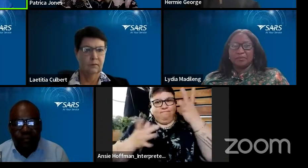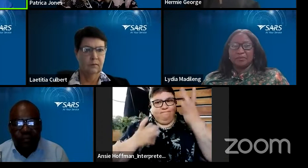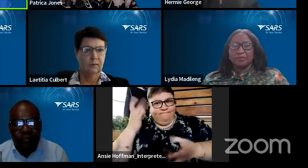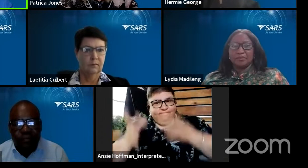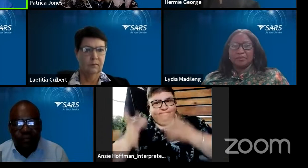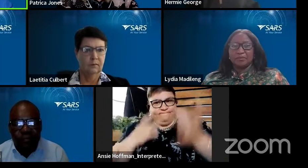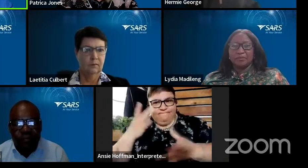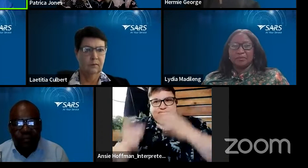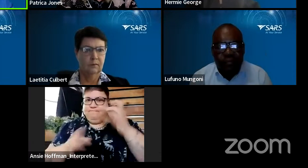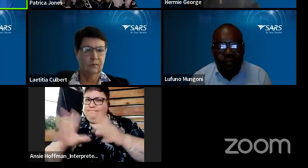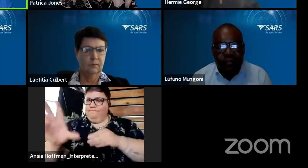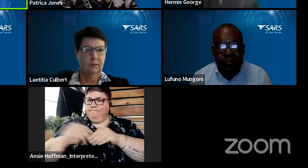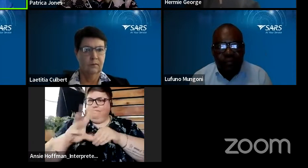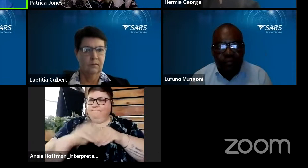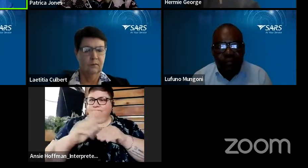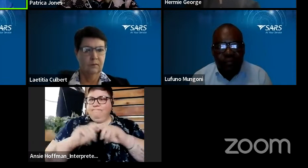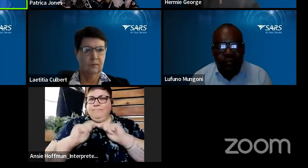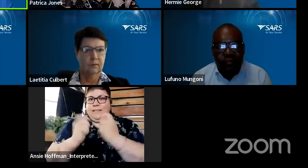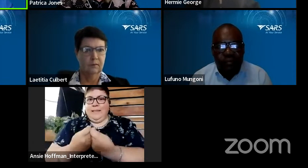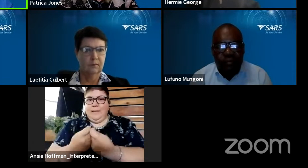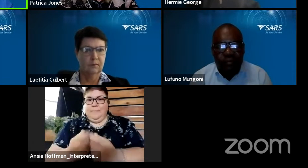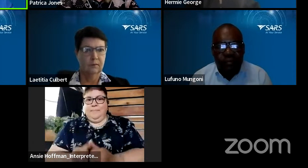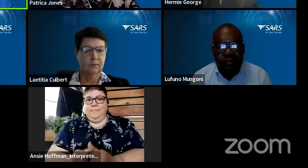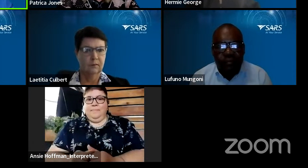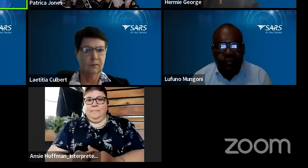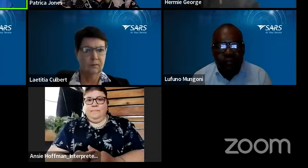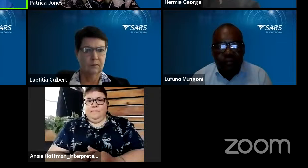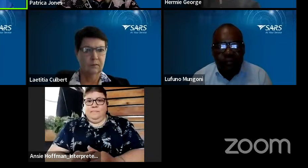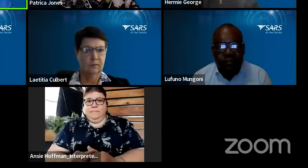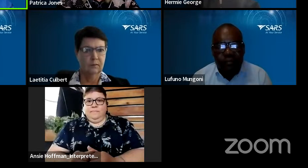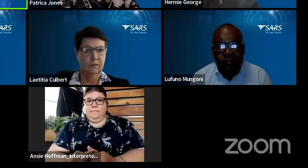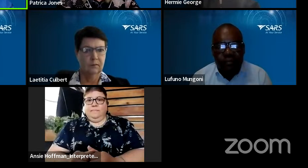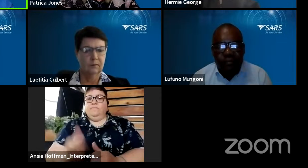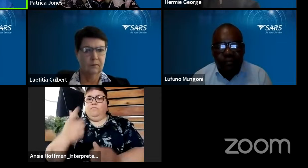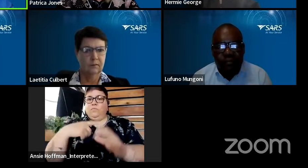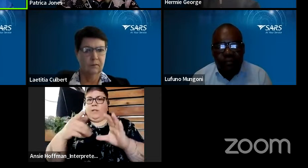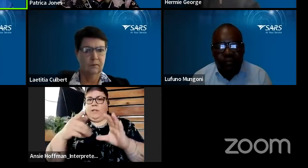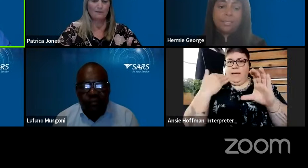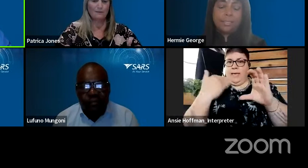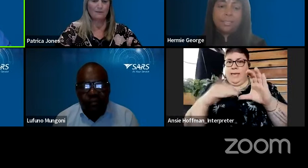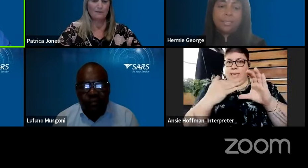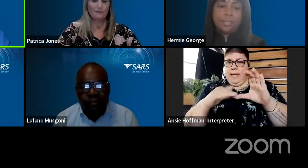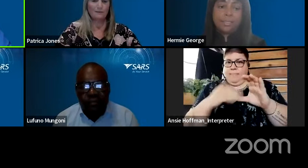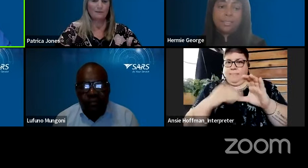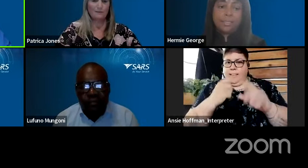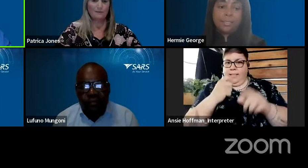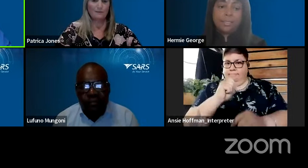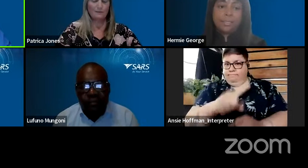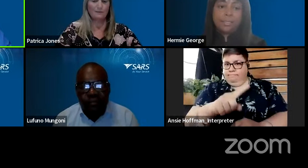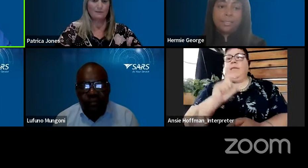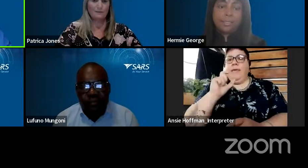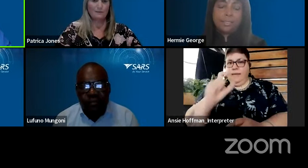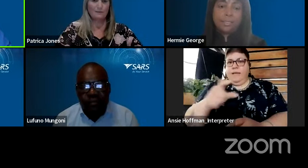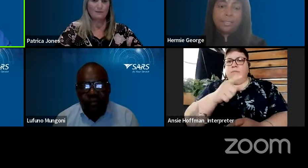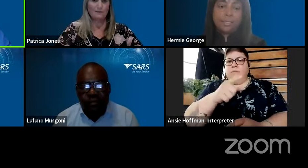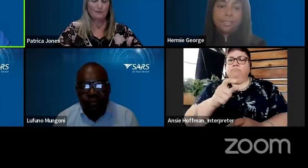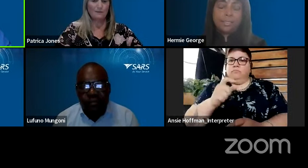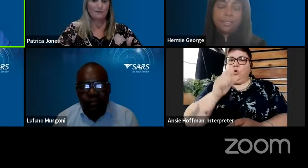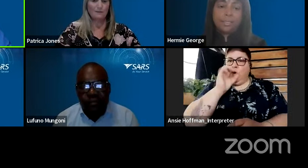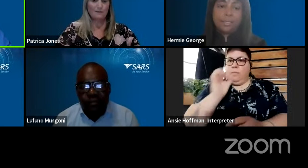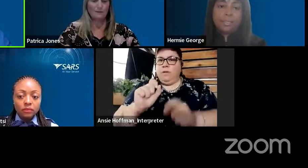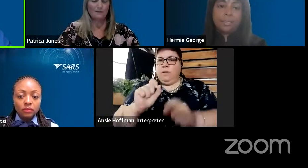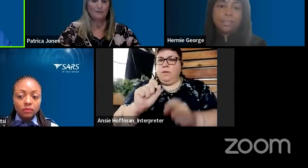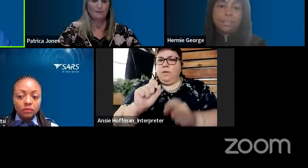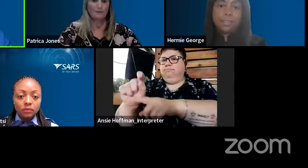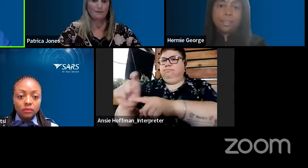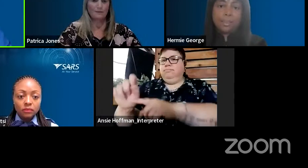And continue sending the questions with your emails and specific issues so that we can get back to you and clarify the